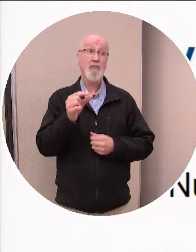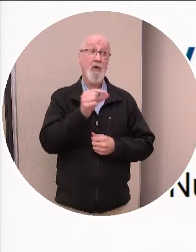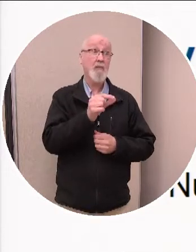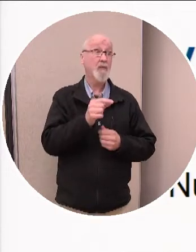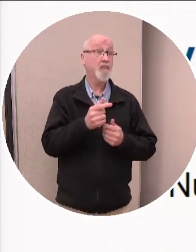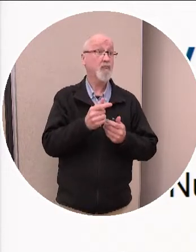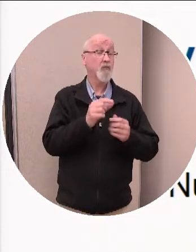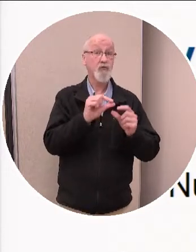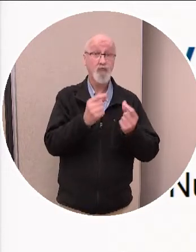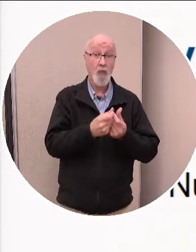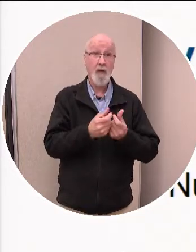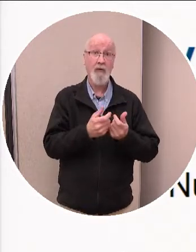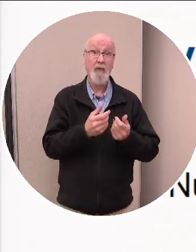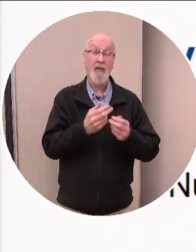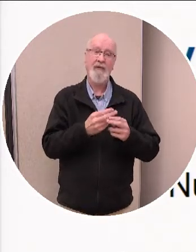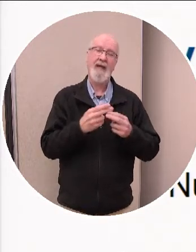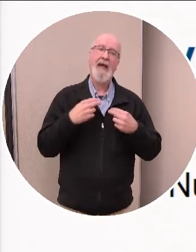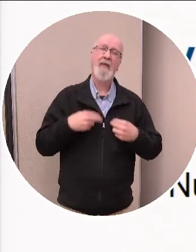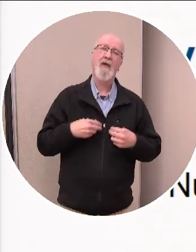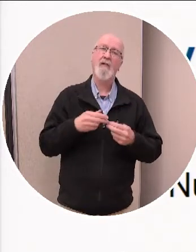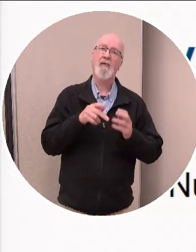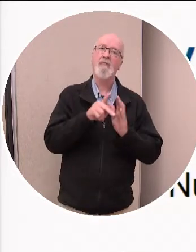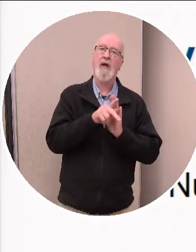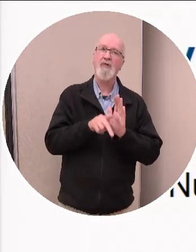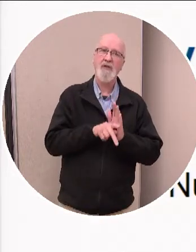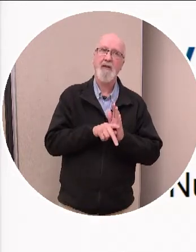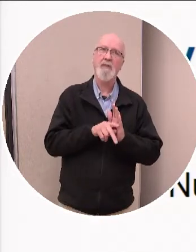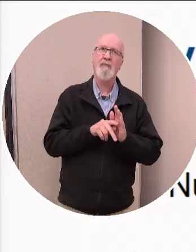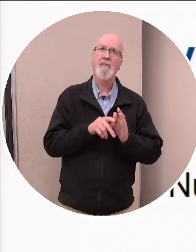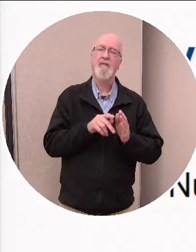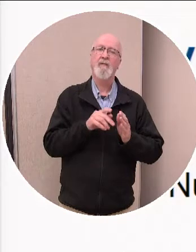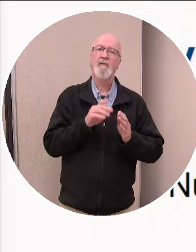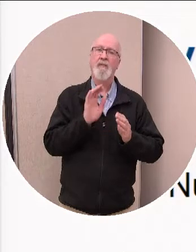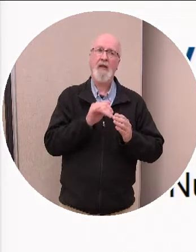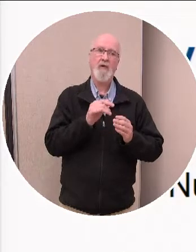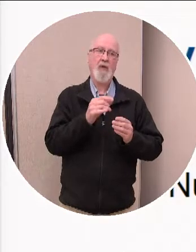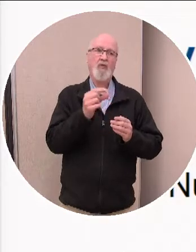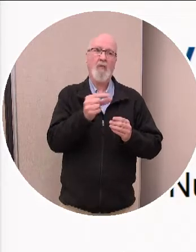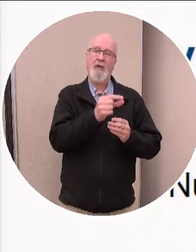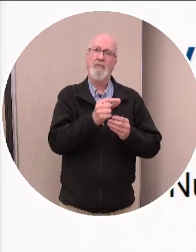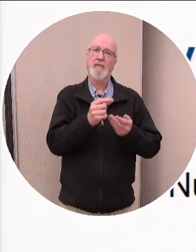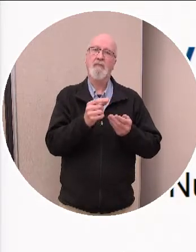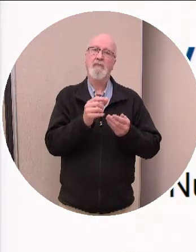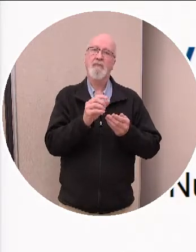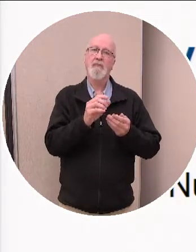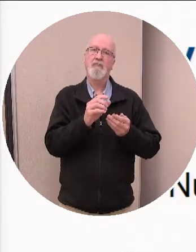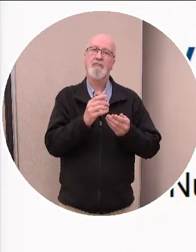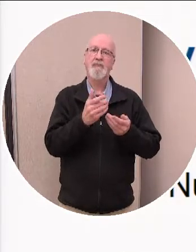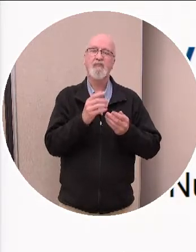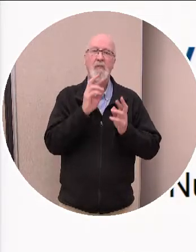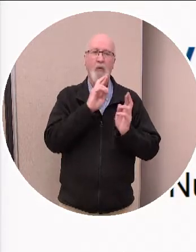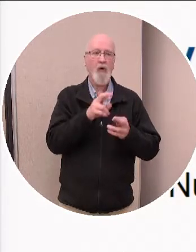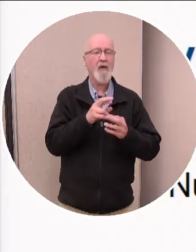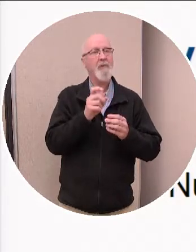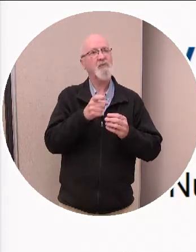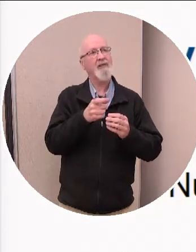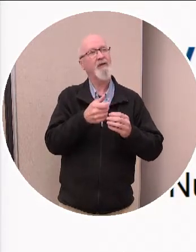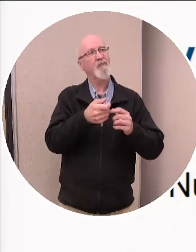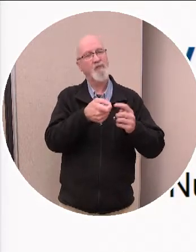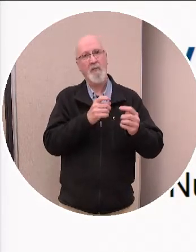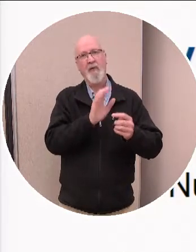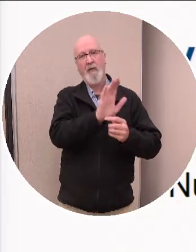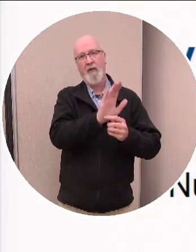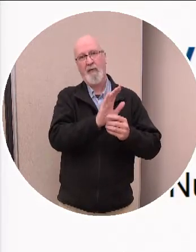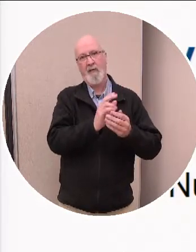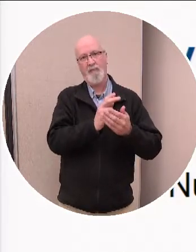the healthy nutrition policy will be a government document that must come out as part of their program, and